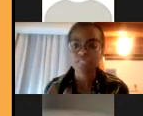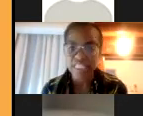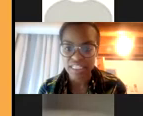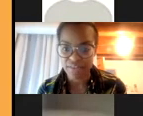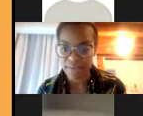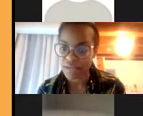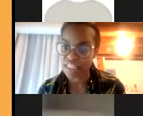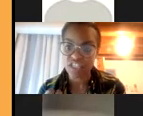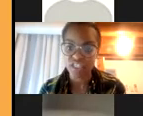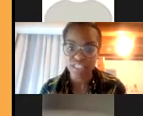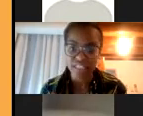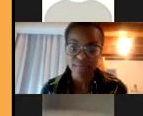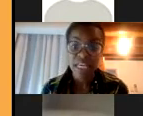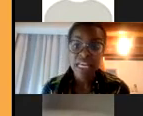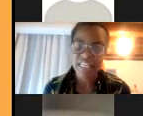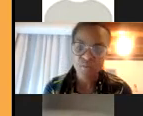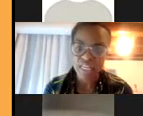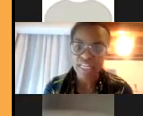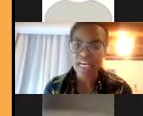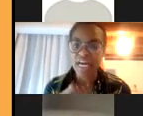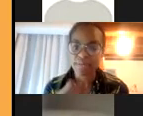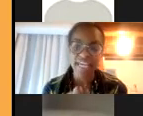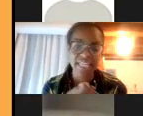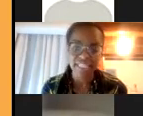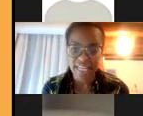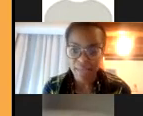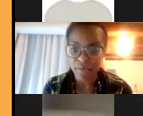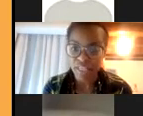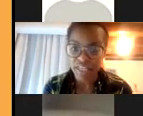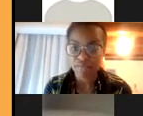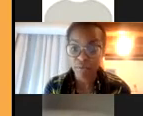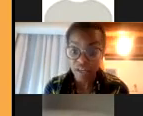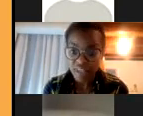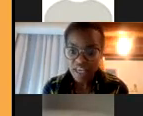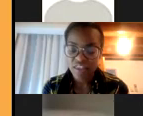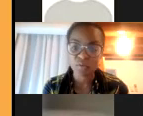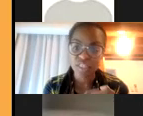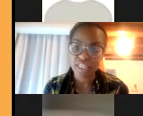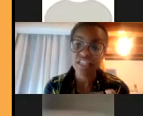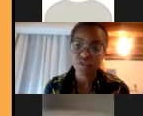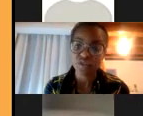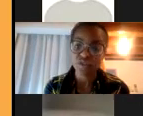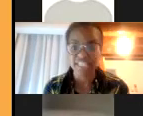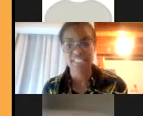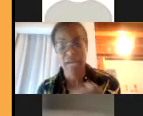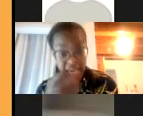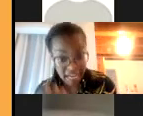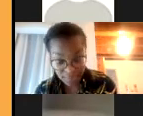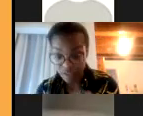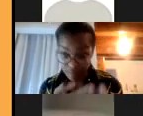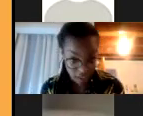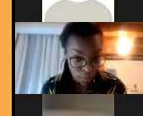and are pulled into the family regulation system is when Black and Latina people give birth. They're routinely drug tested